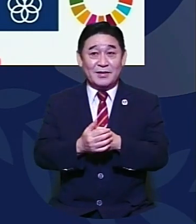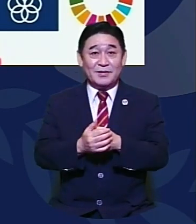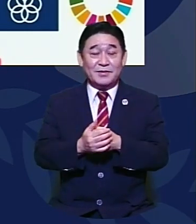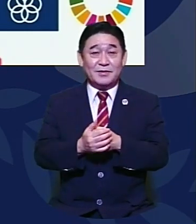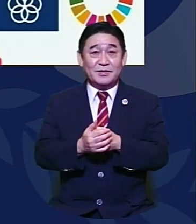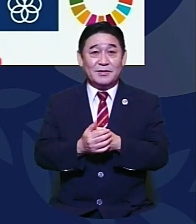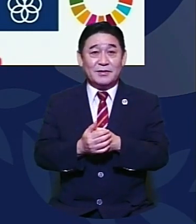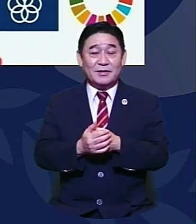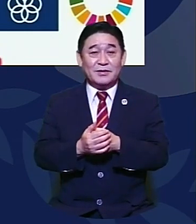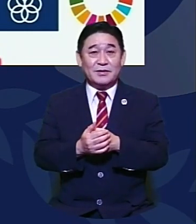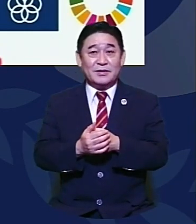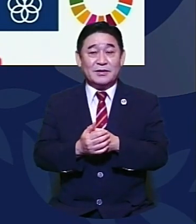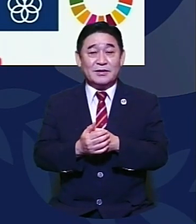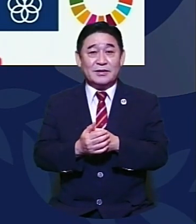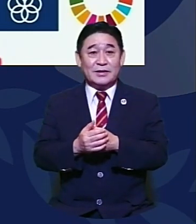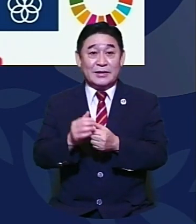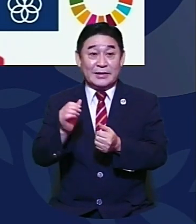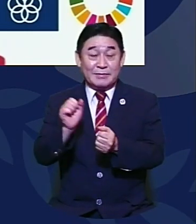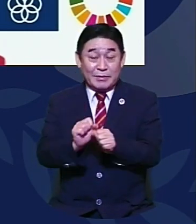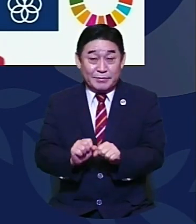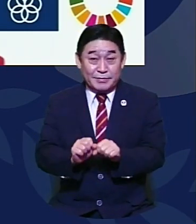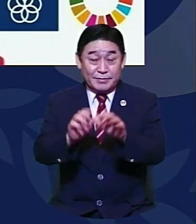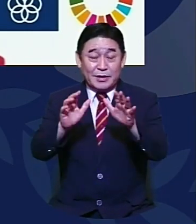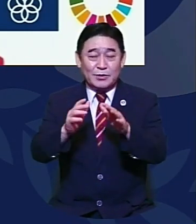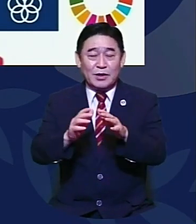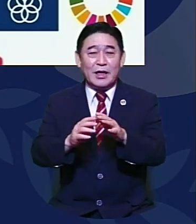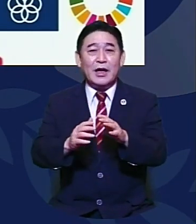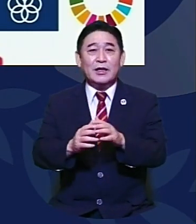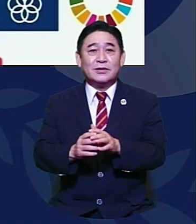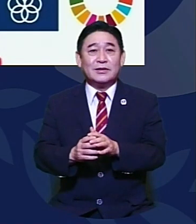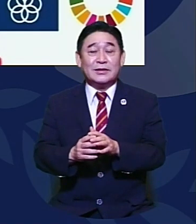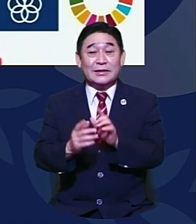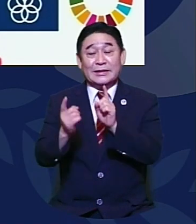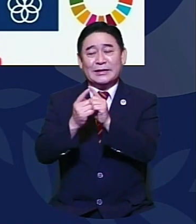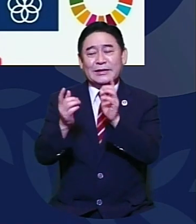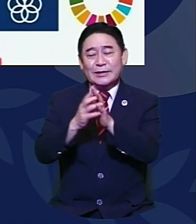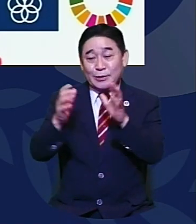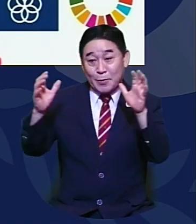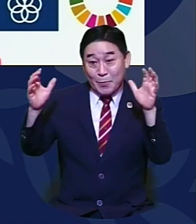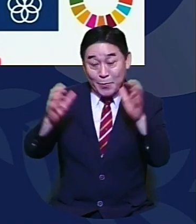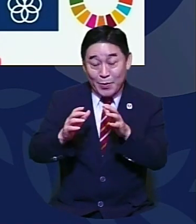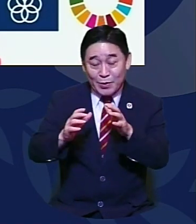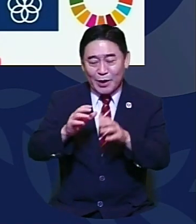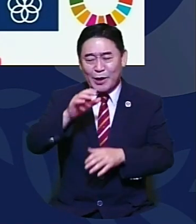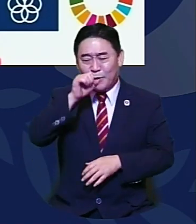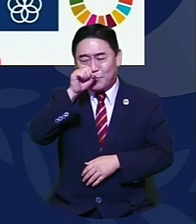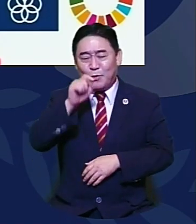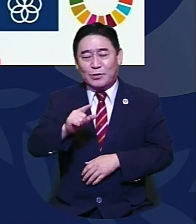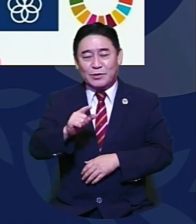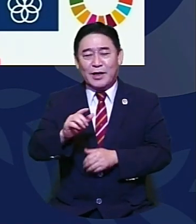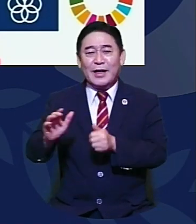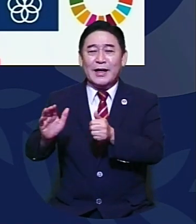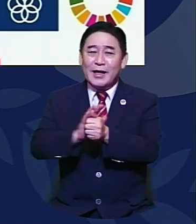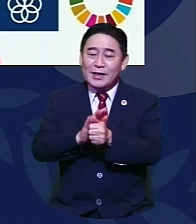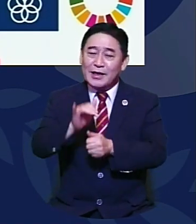pandemic, right? And you referred to an estimate of